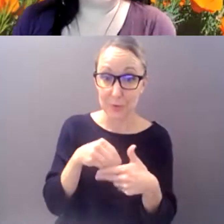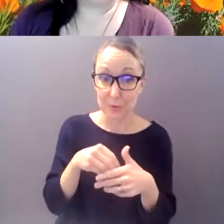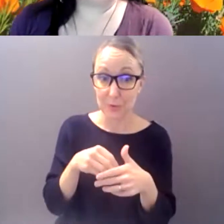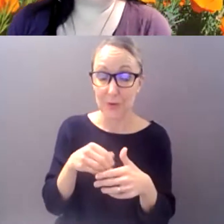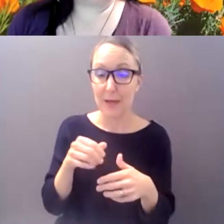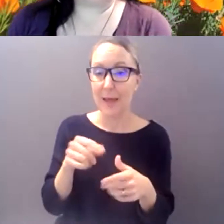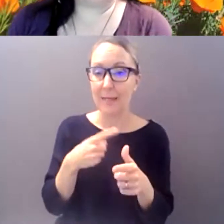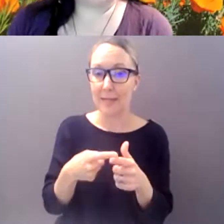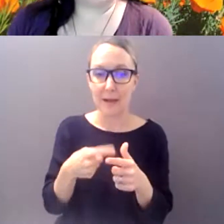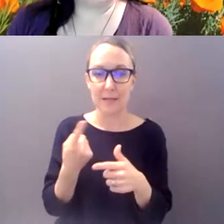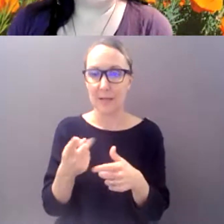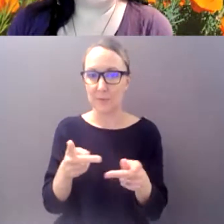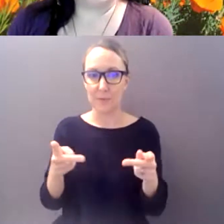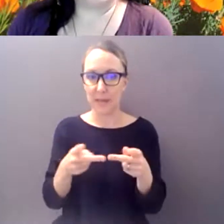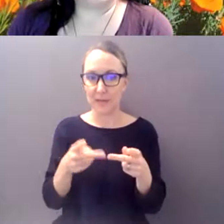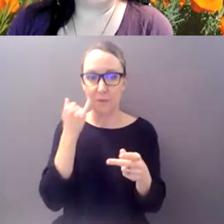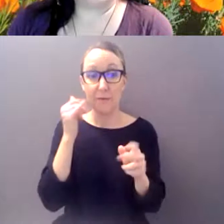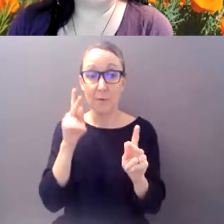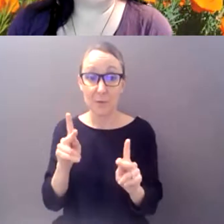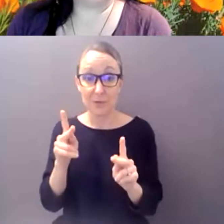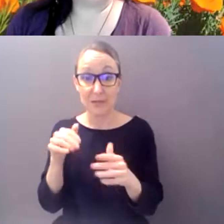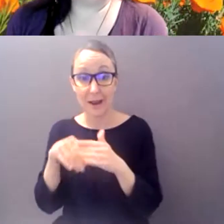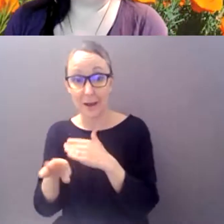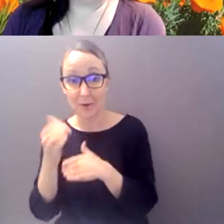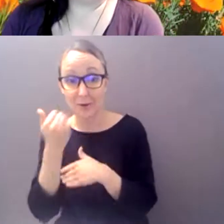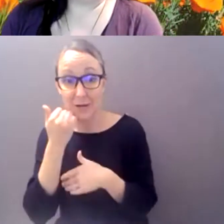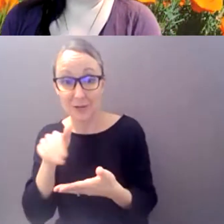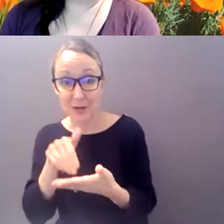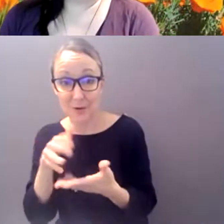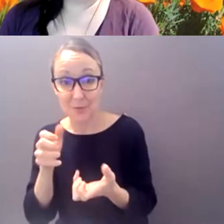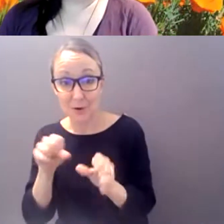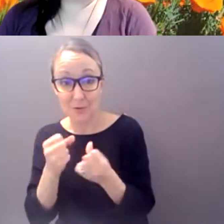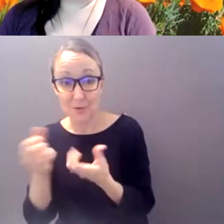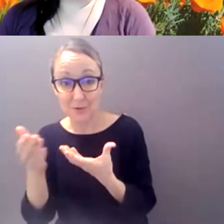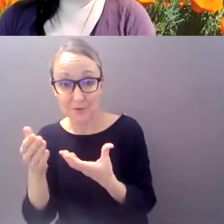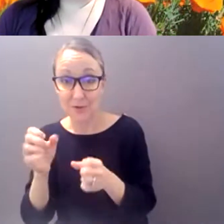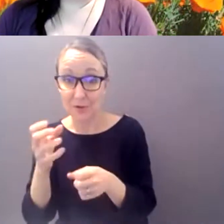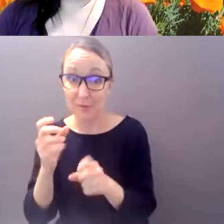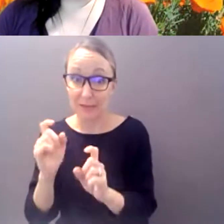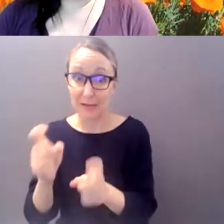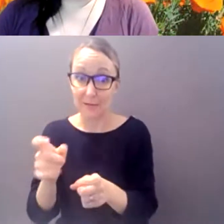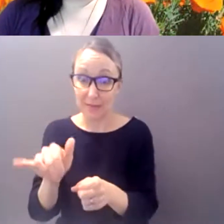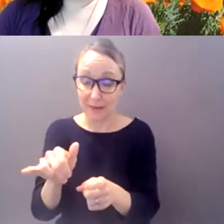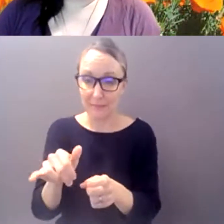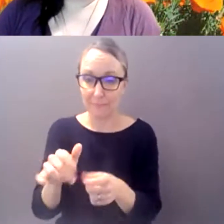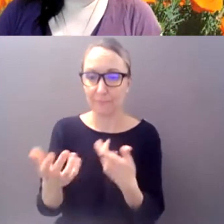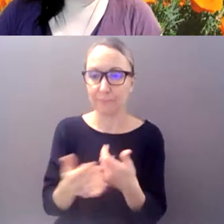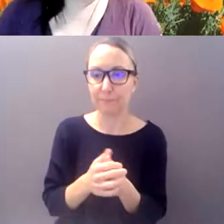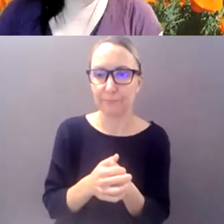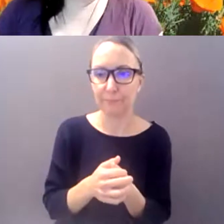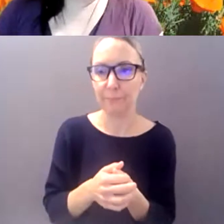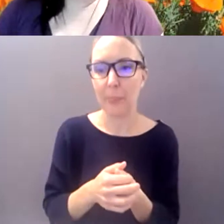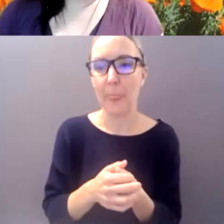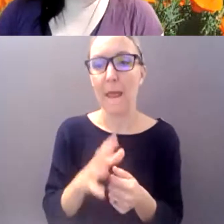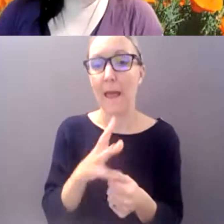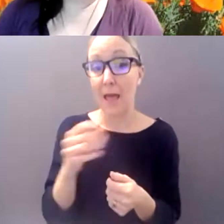someone coming to the dental center who needed social services could get them and vice versa. And we're fortunate to have some funding to be able to